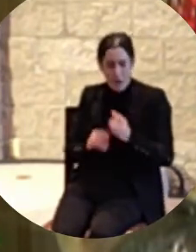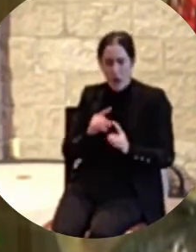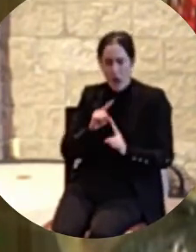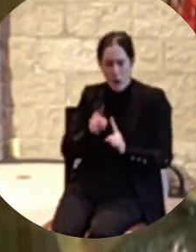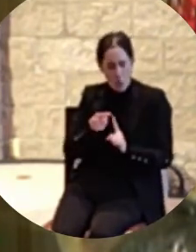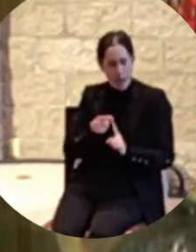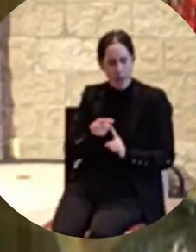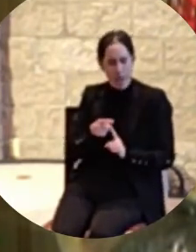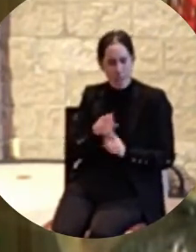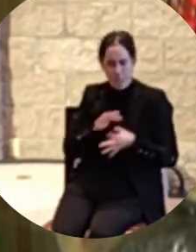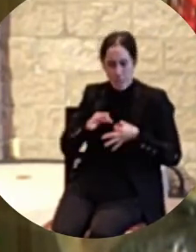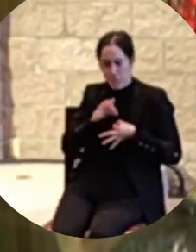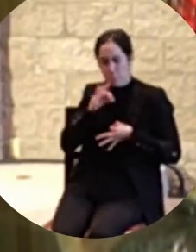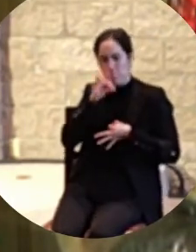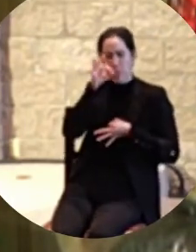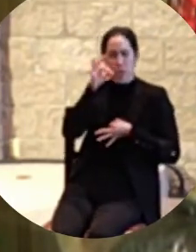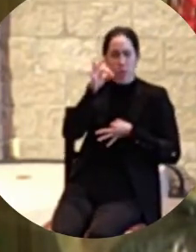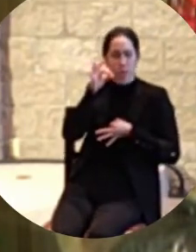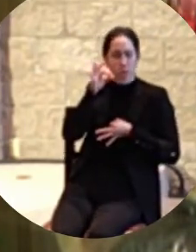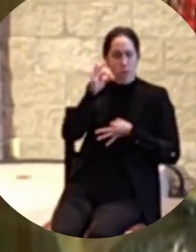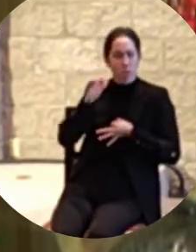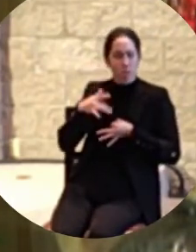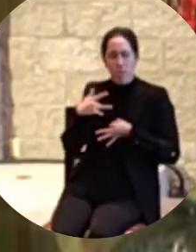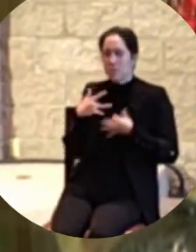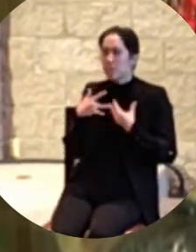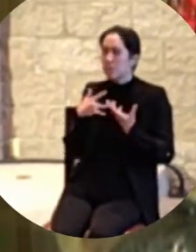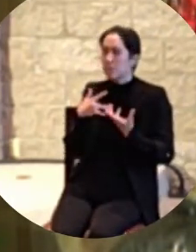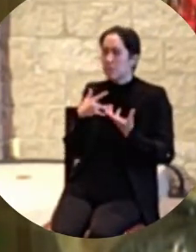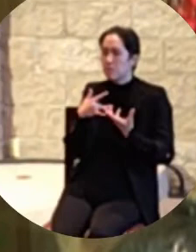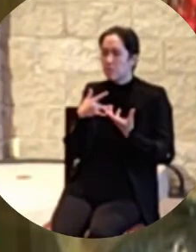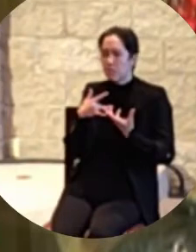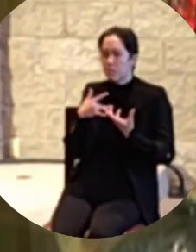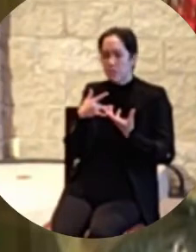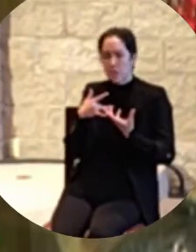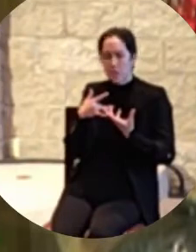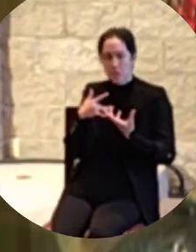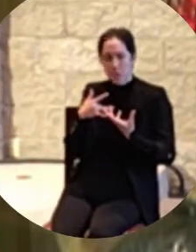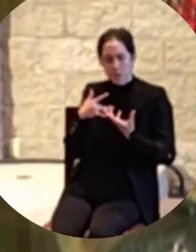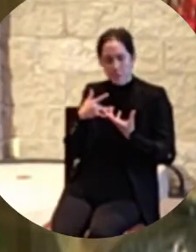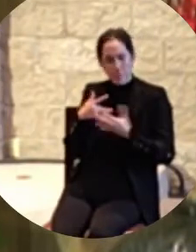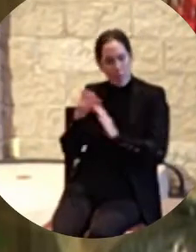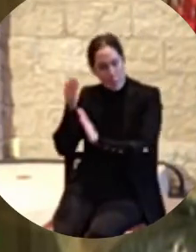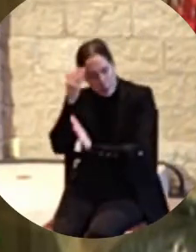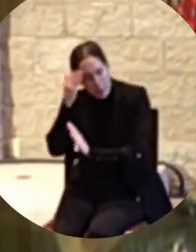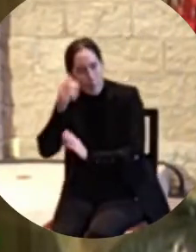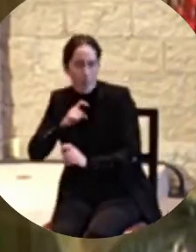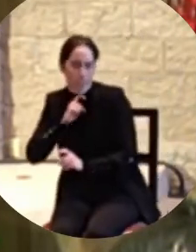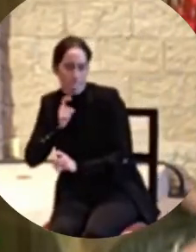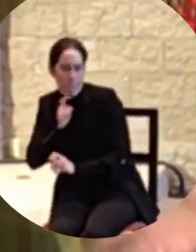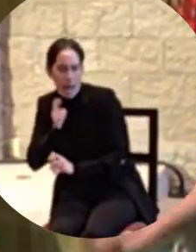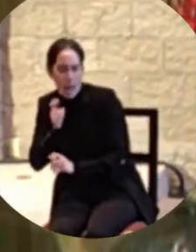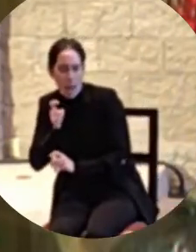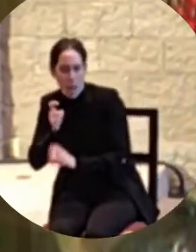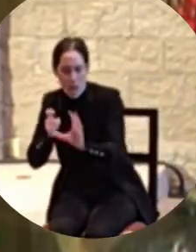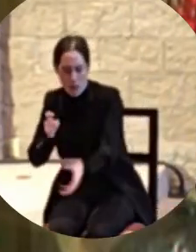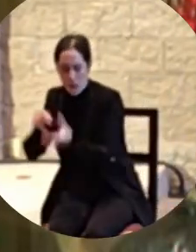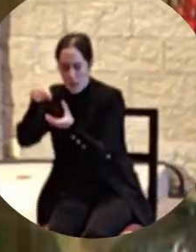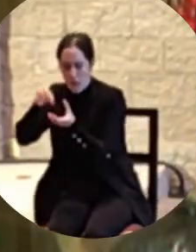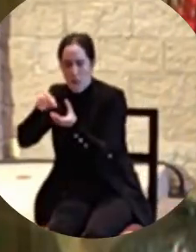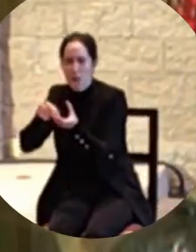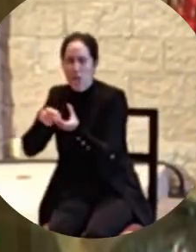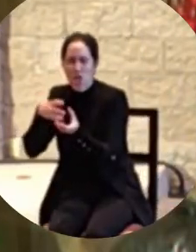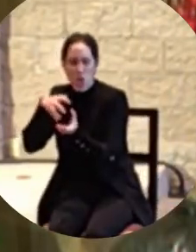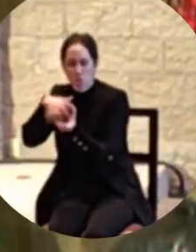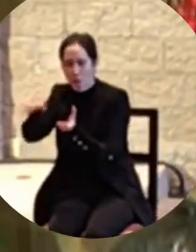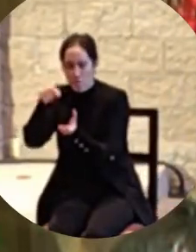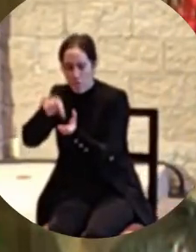Those things that DOS, I had to look it up. It's like when you purify ore, there's a substance that comes out of it that is wasteful. And